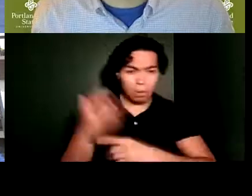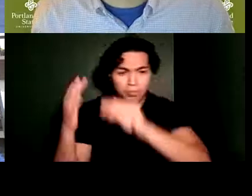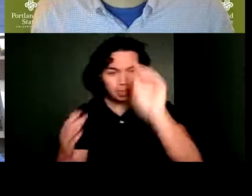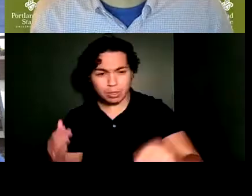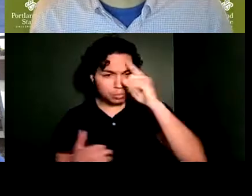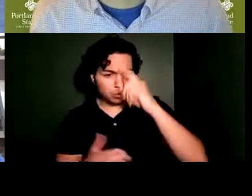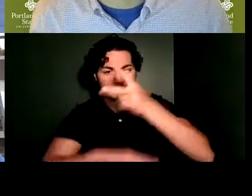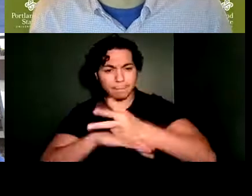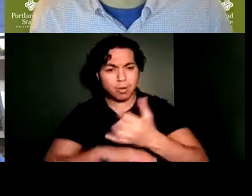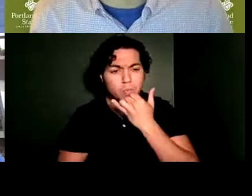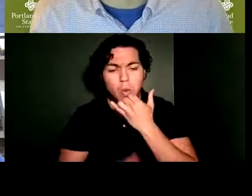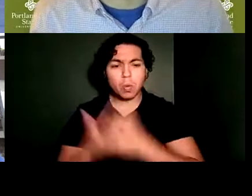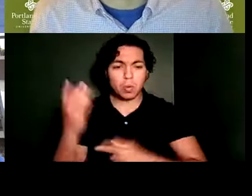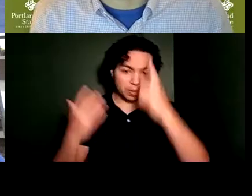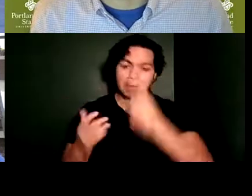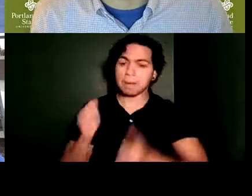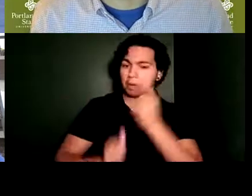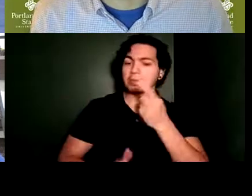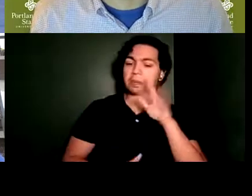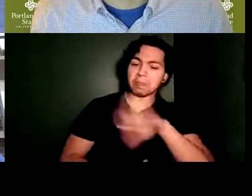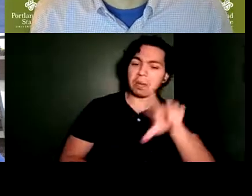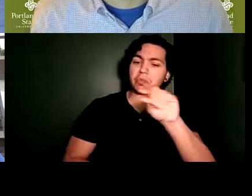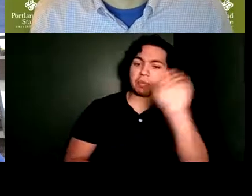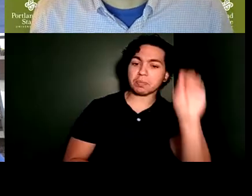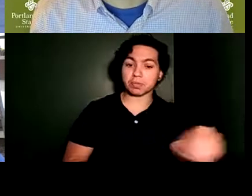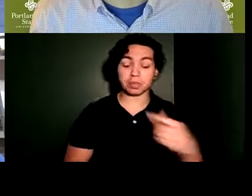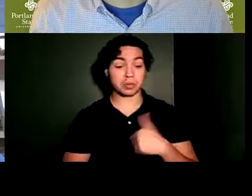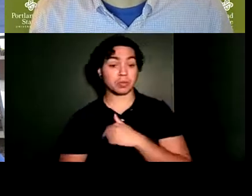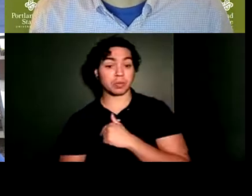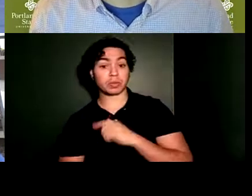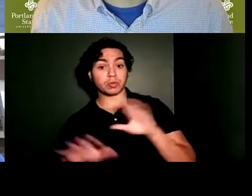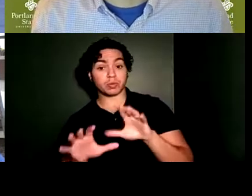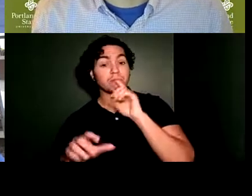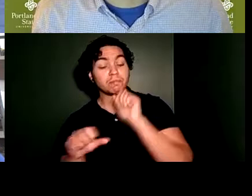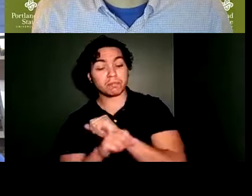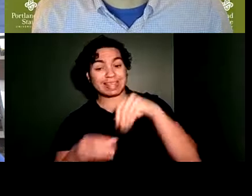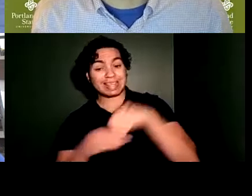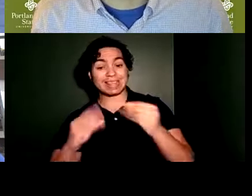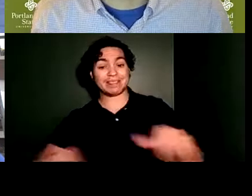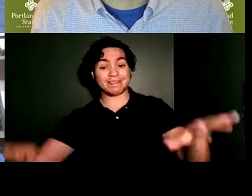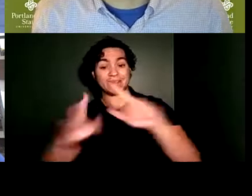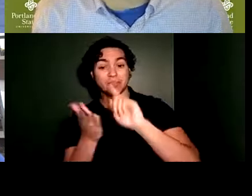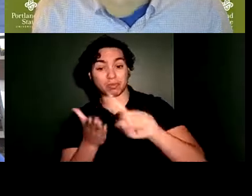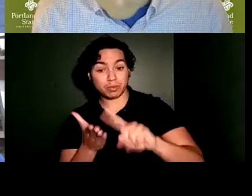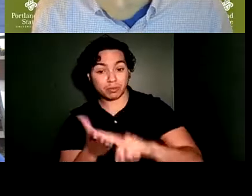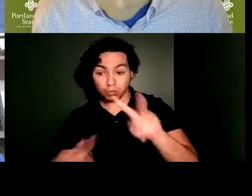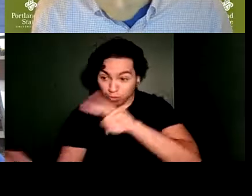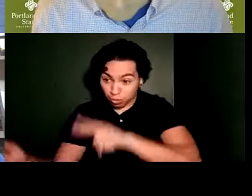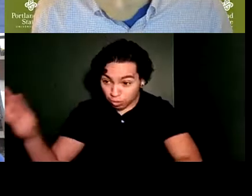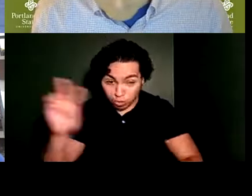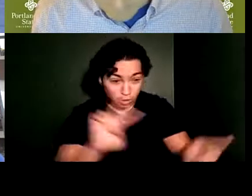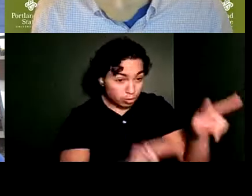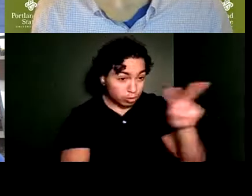really is the most common answer. When we've done research in the field, we've actually gone out and looked at scooters and said, okay, are